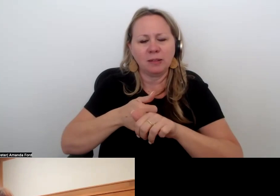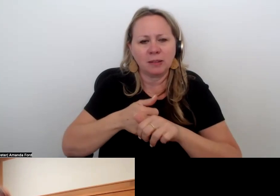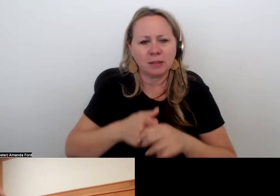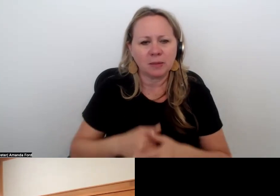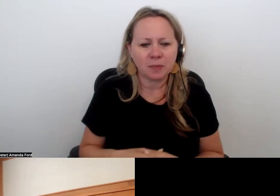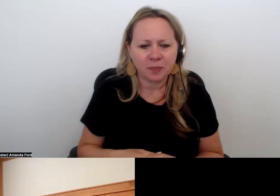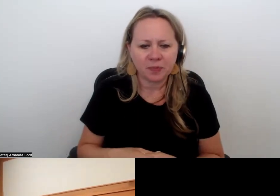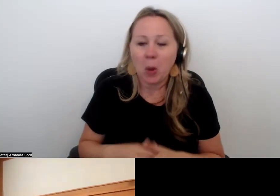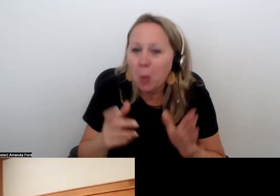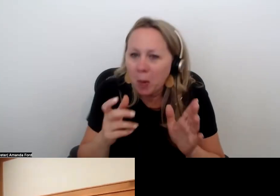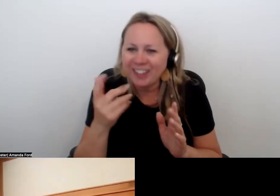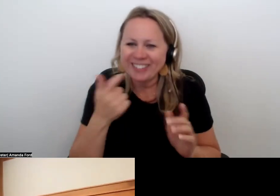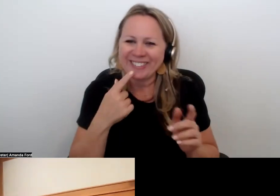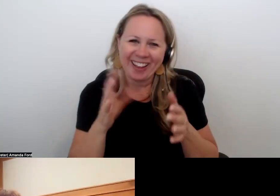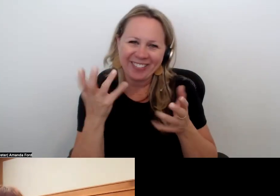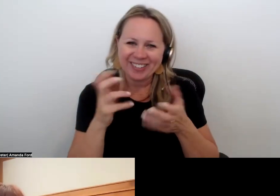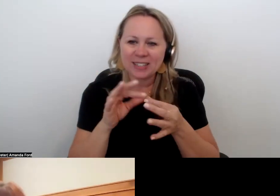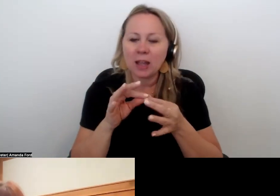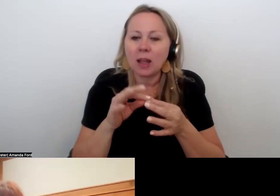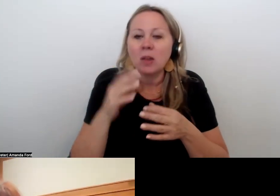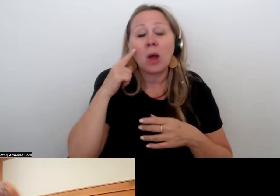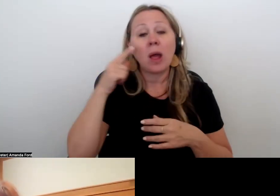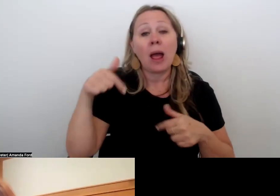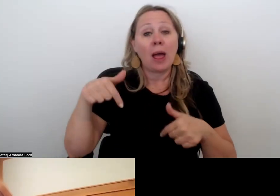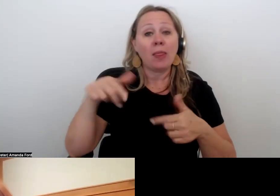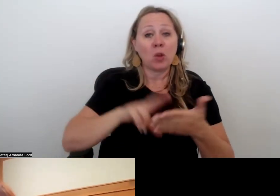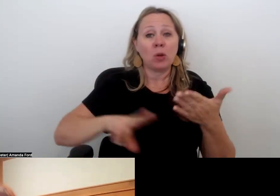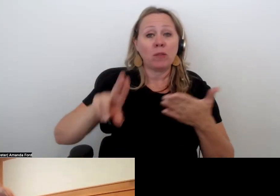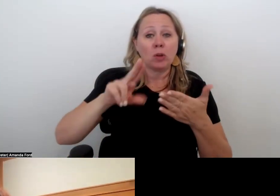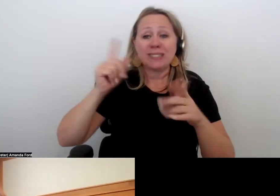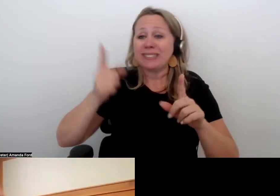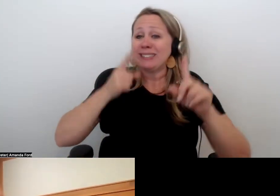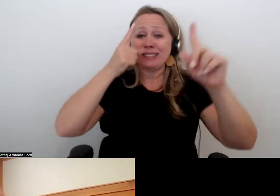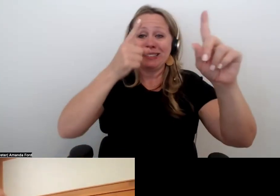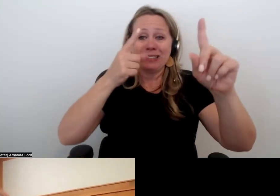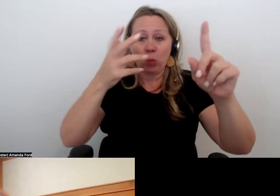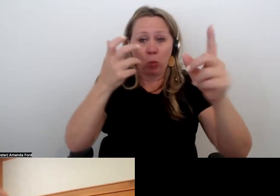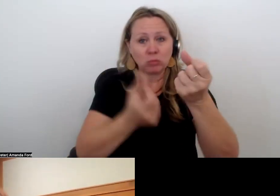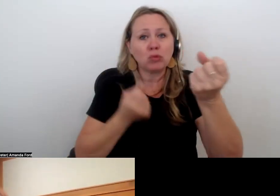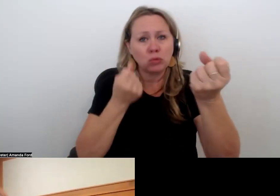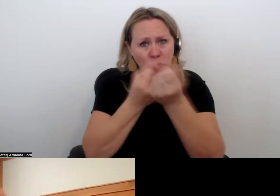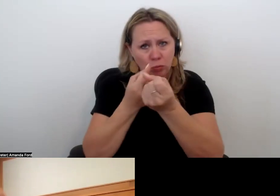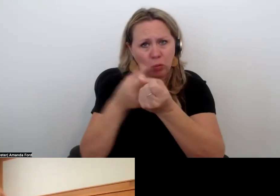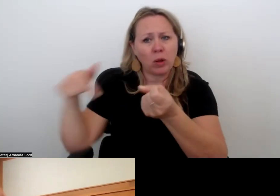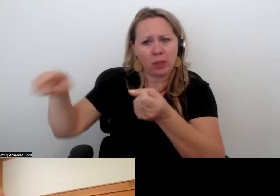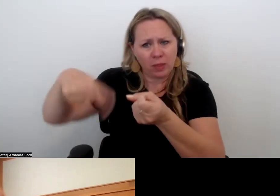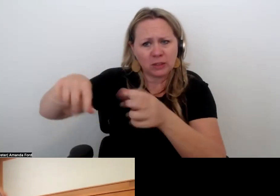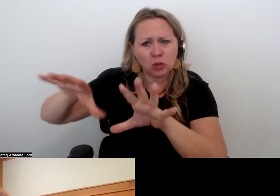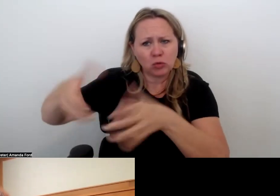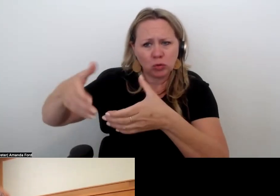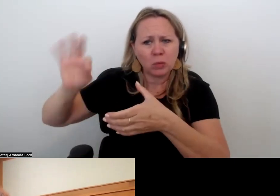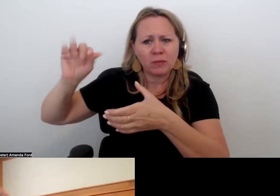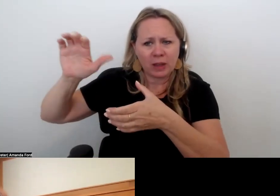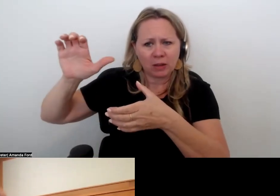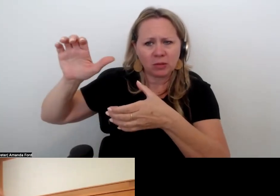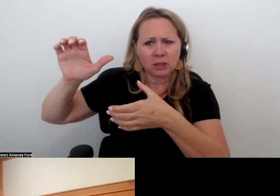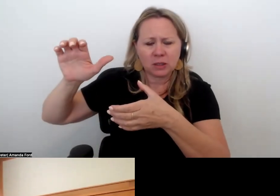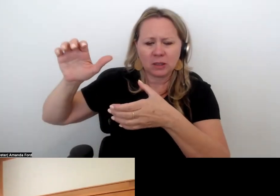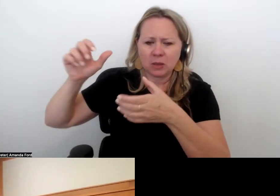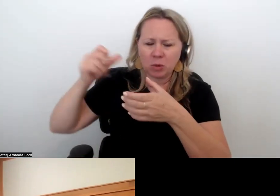I was just going to say, I think the university is always aiming to support this group. We have a lot of